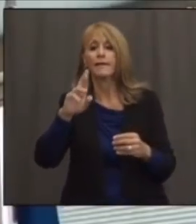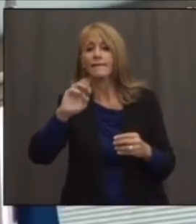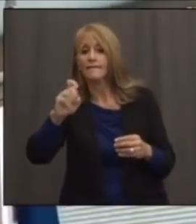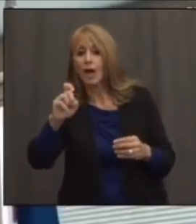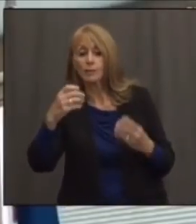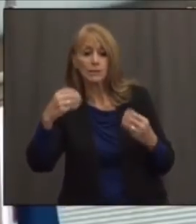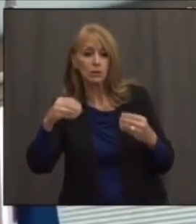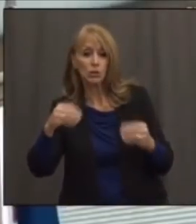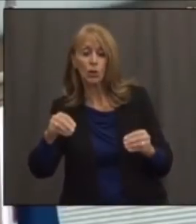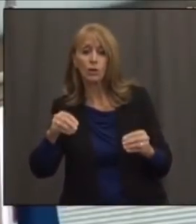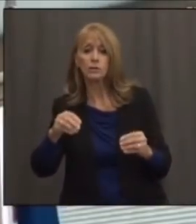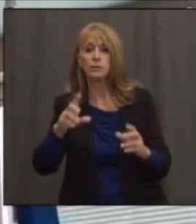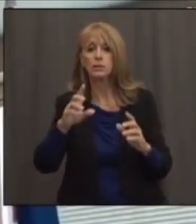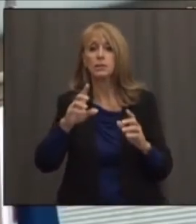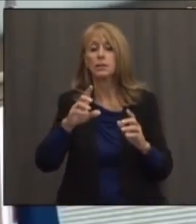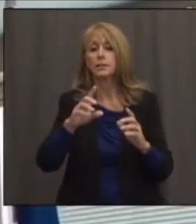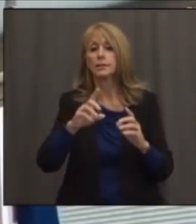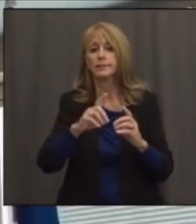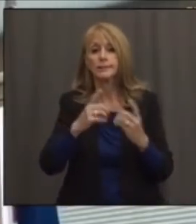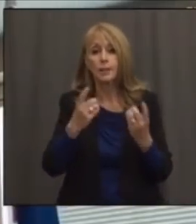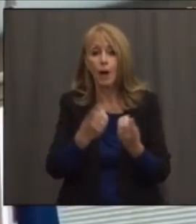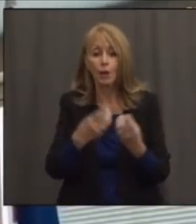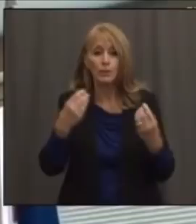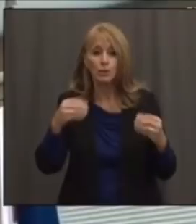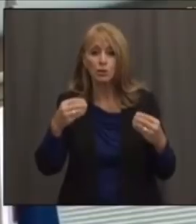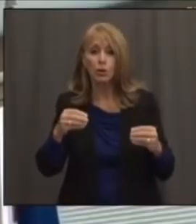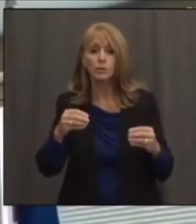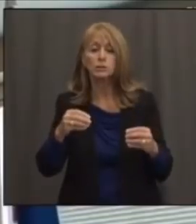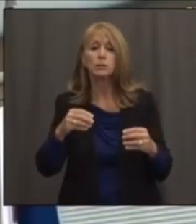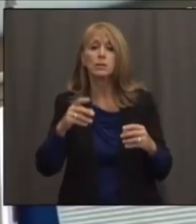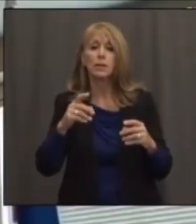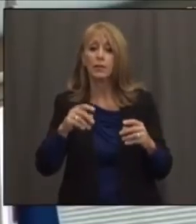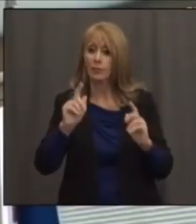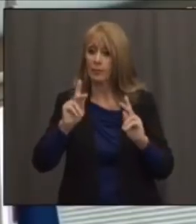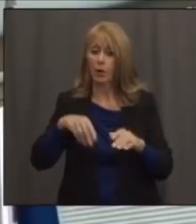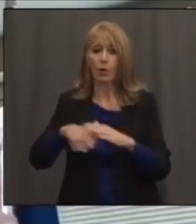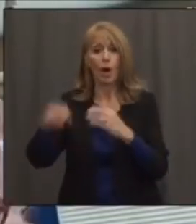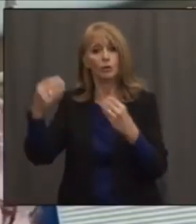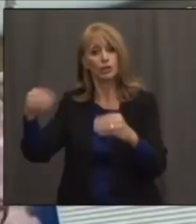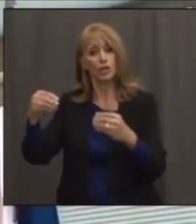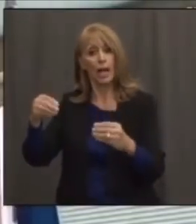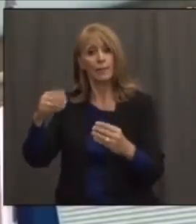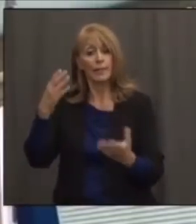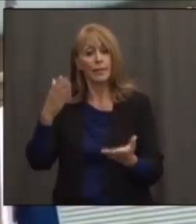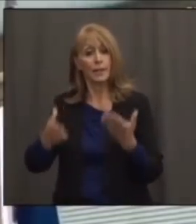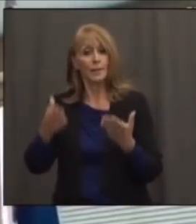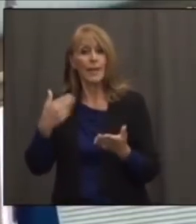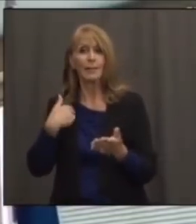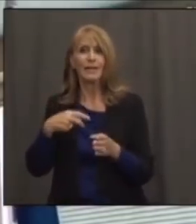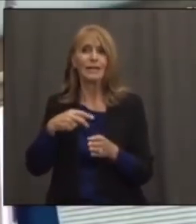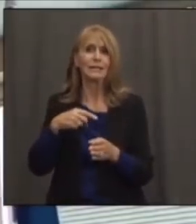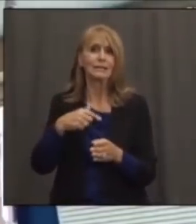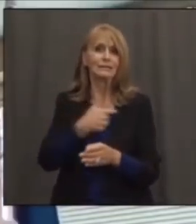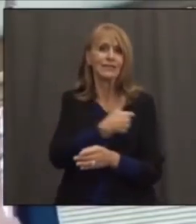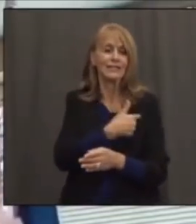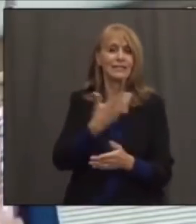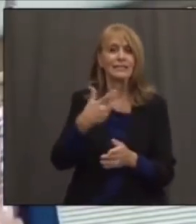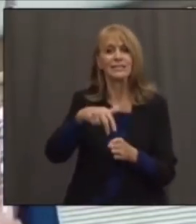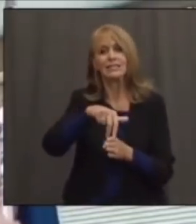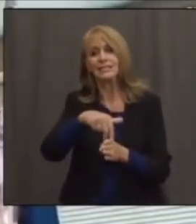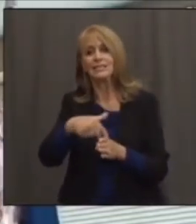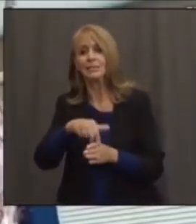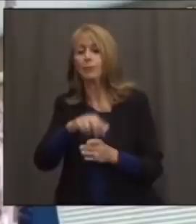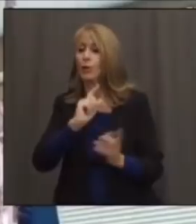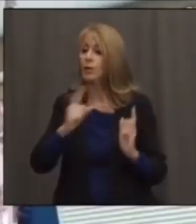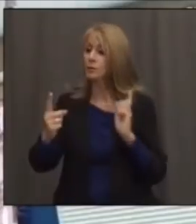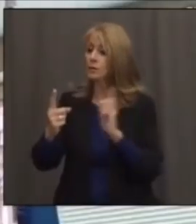and department stores, making sure that people that are there shopping, that maybe were on the fence about getting vaccinated, they could answer their questions